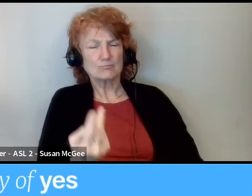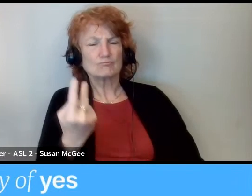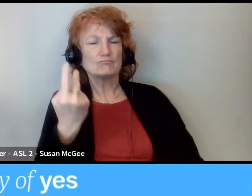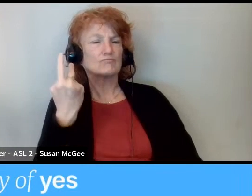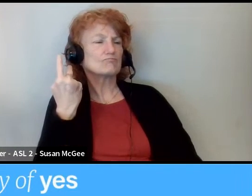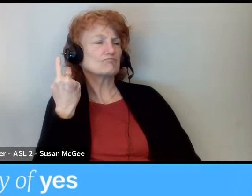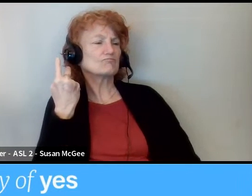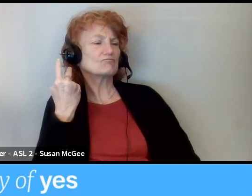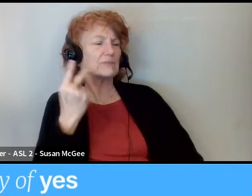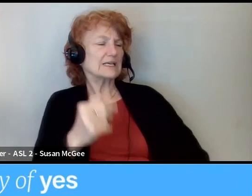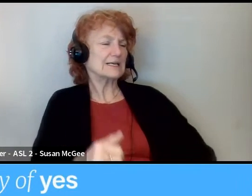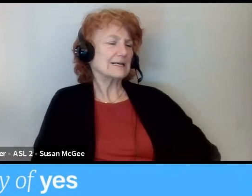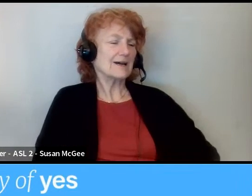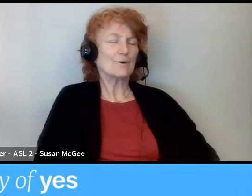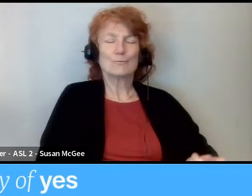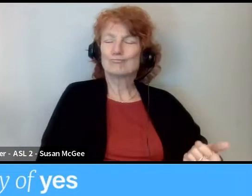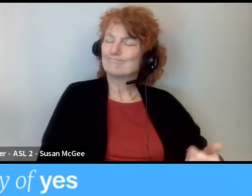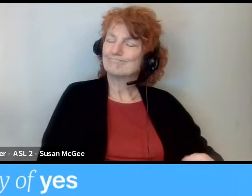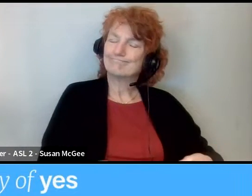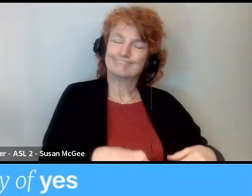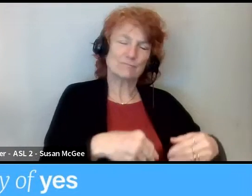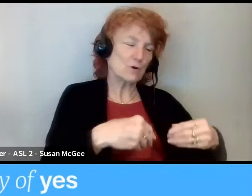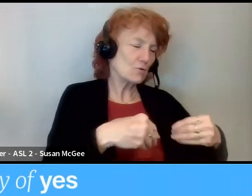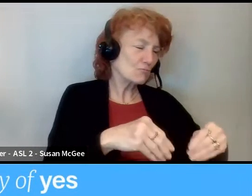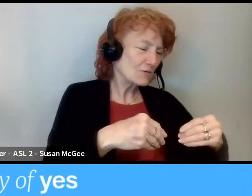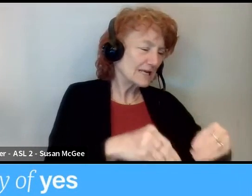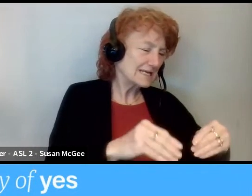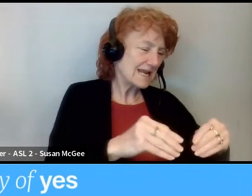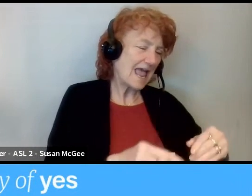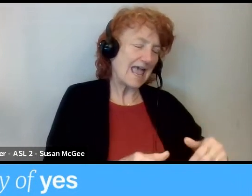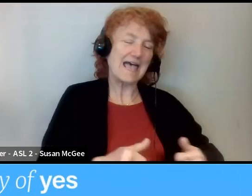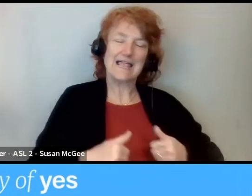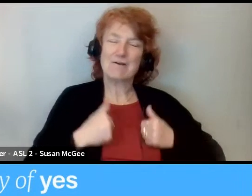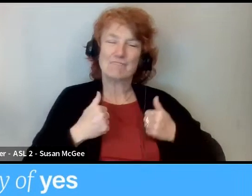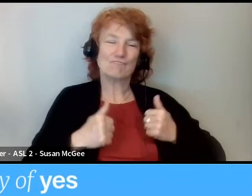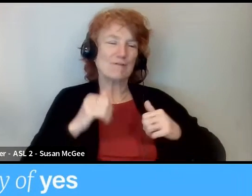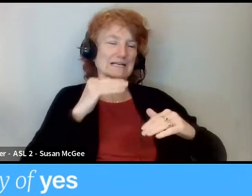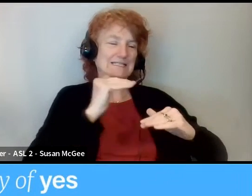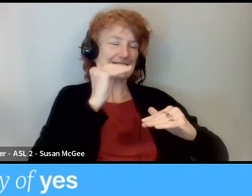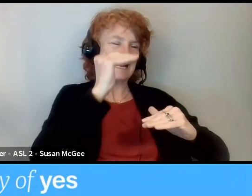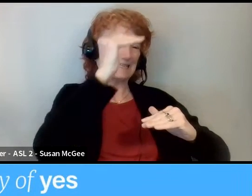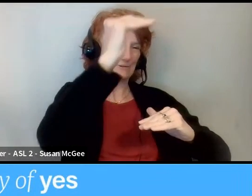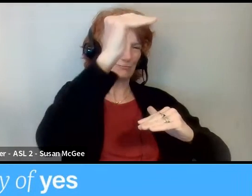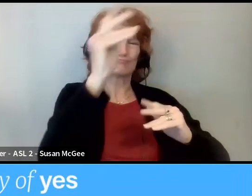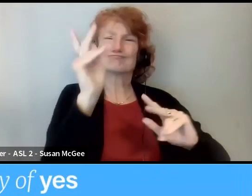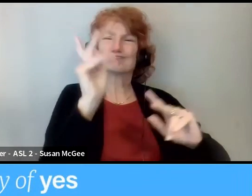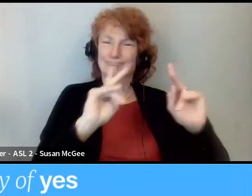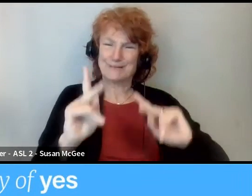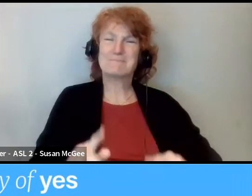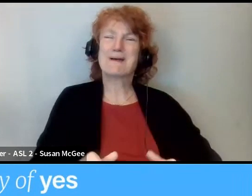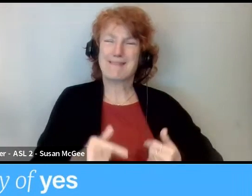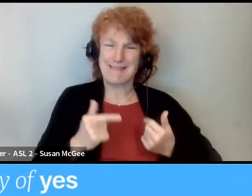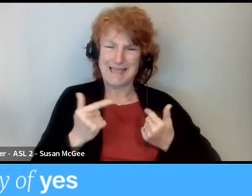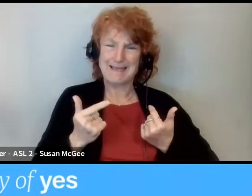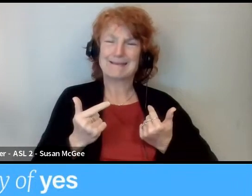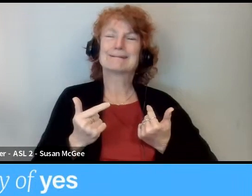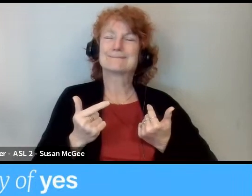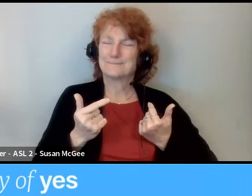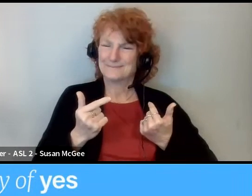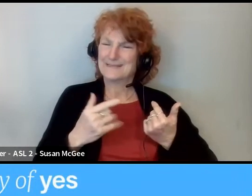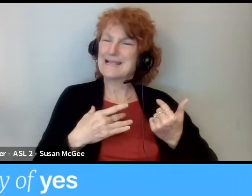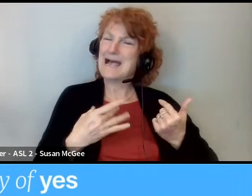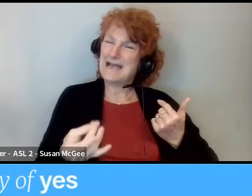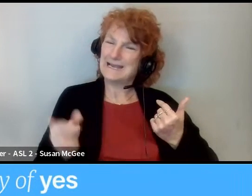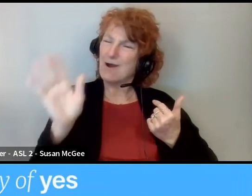retail, that people know, that people tend to like, that is all over New York City, but from the